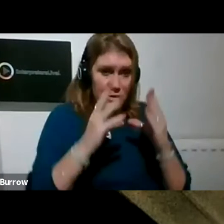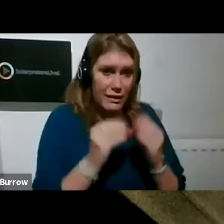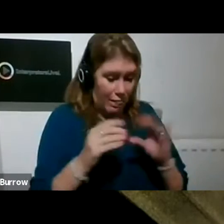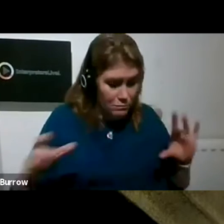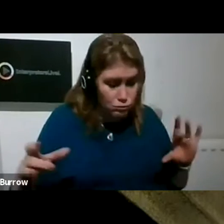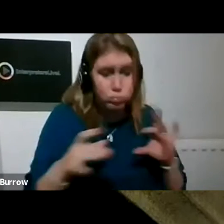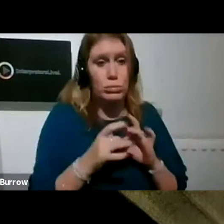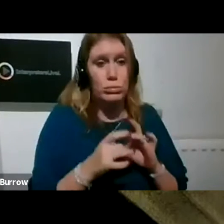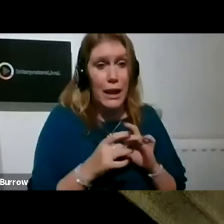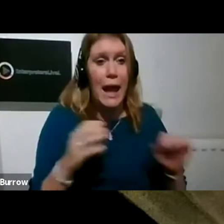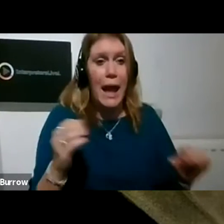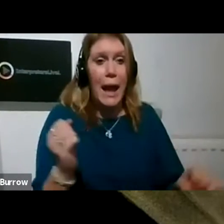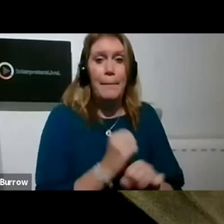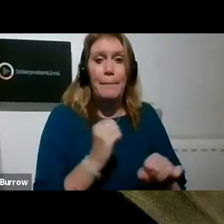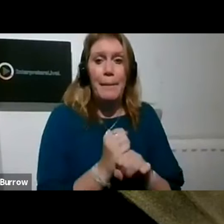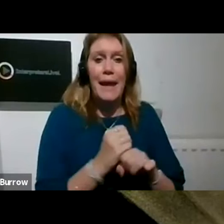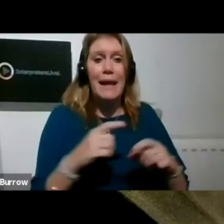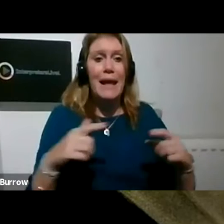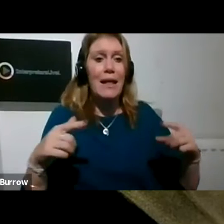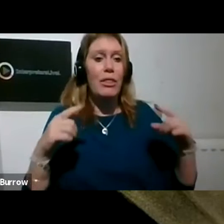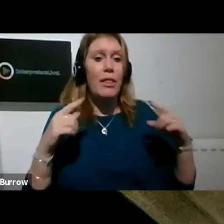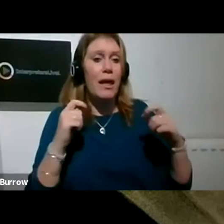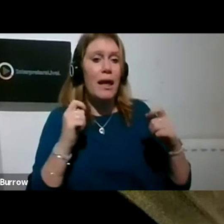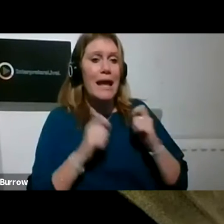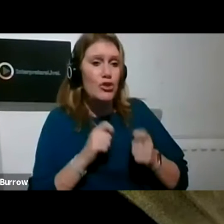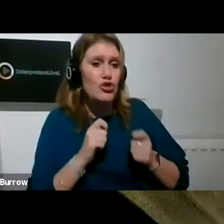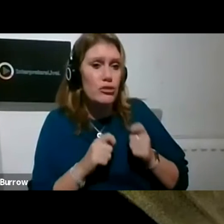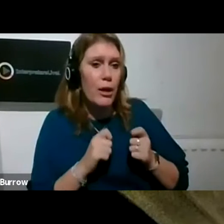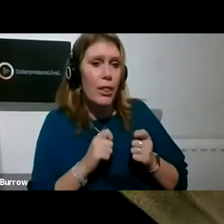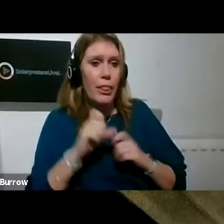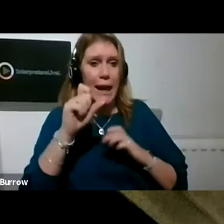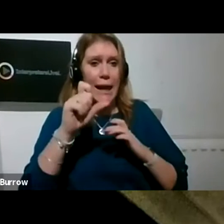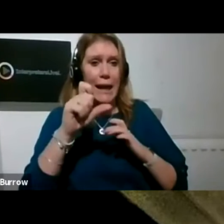making the instrument which Clarence played, and you know, there's a